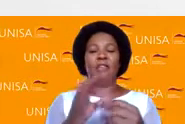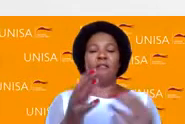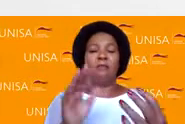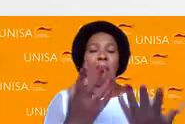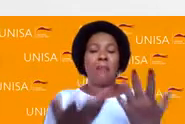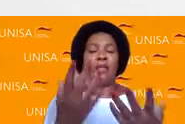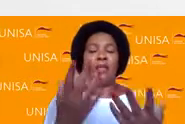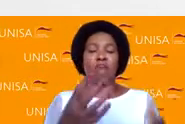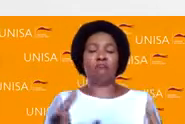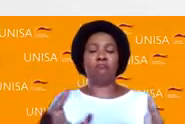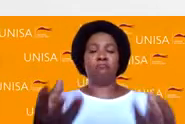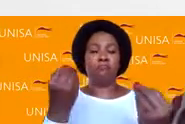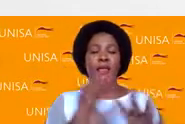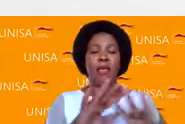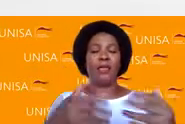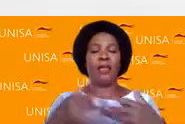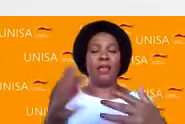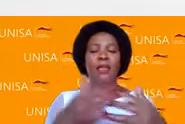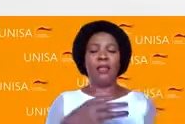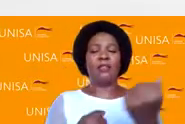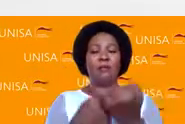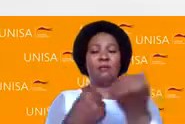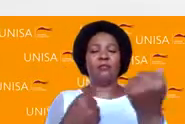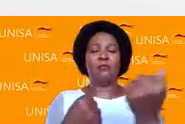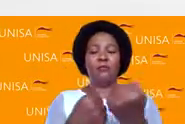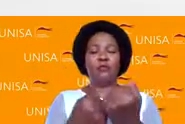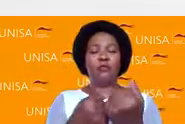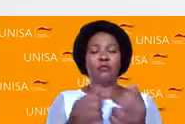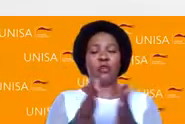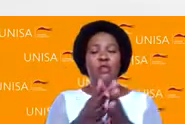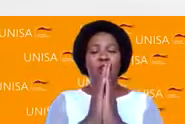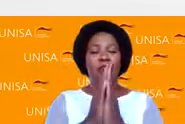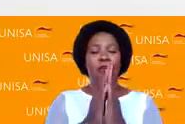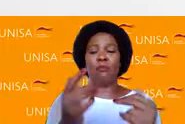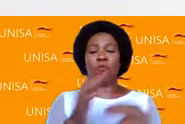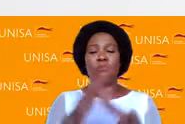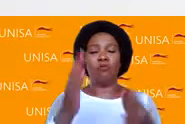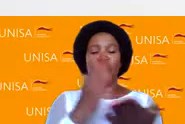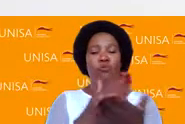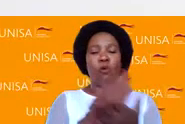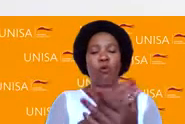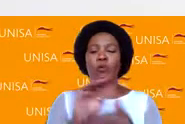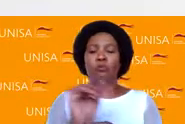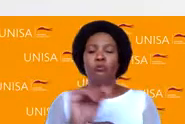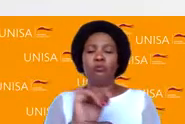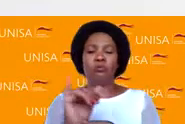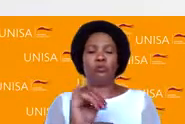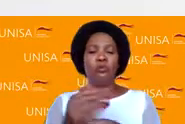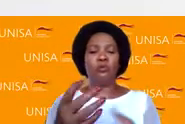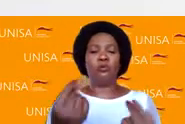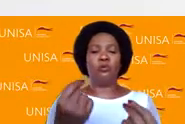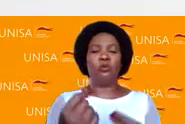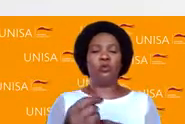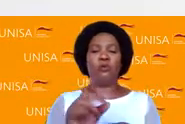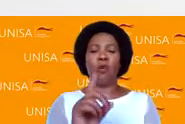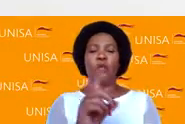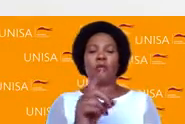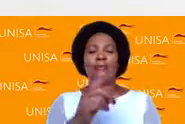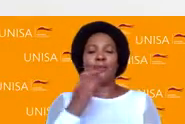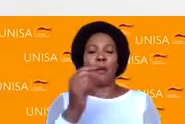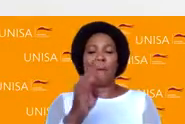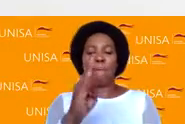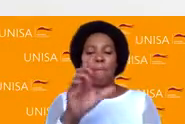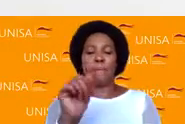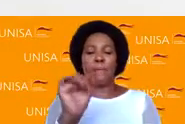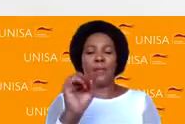any support requirements or there's areas where you're still uncertain about, we have what we call blast sessions, and the next one